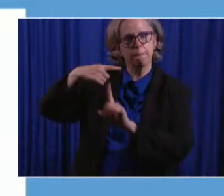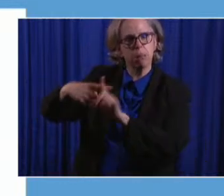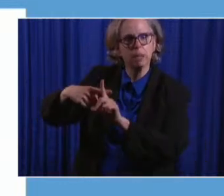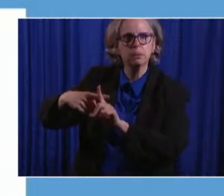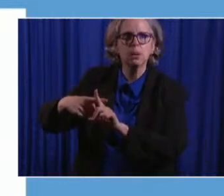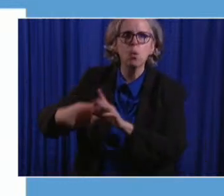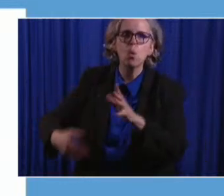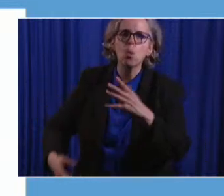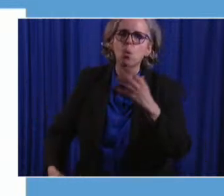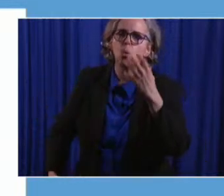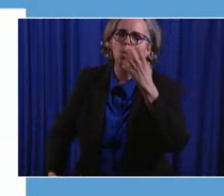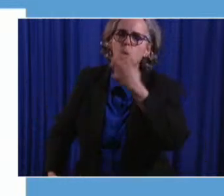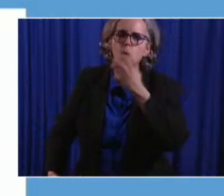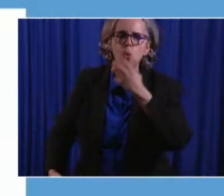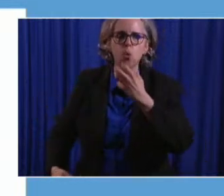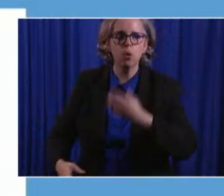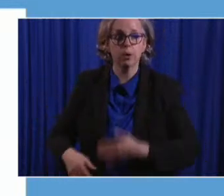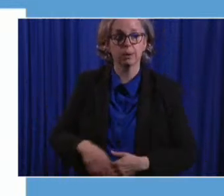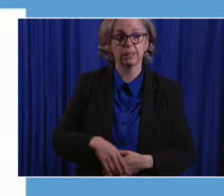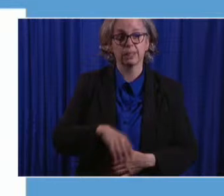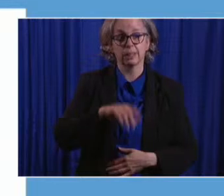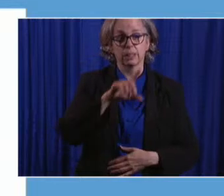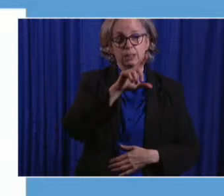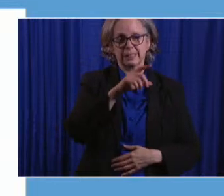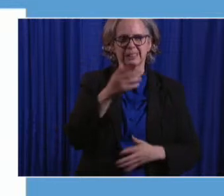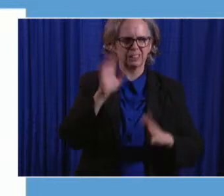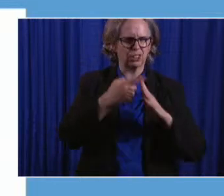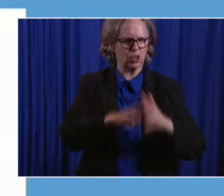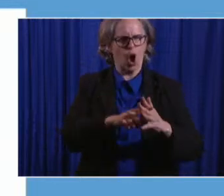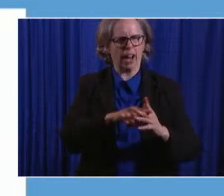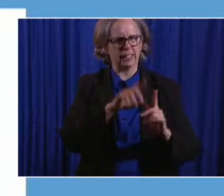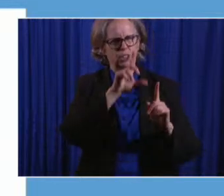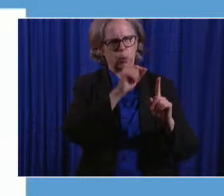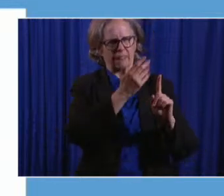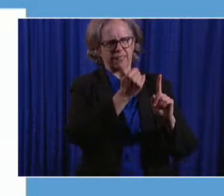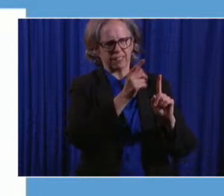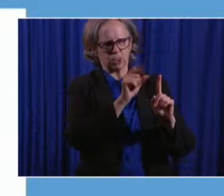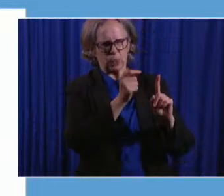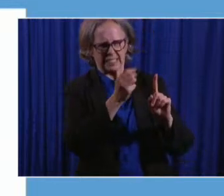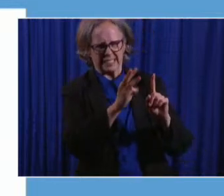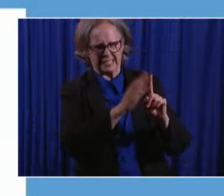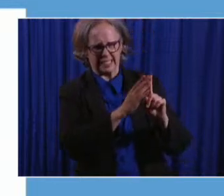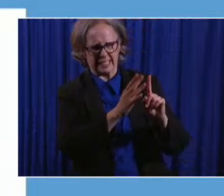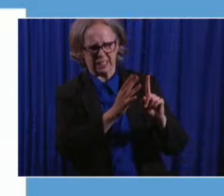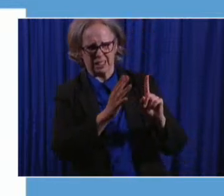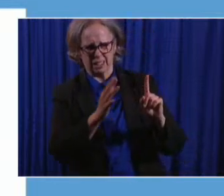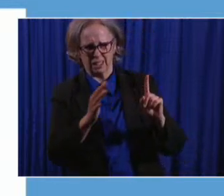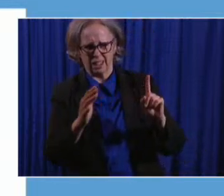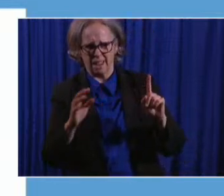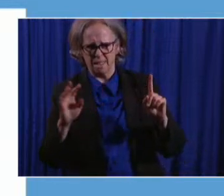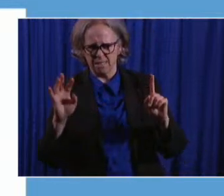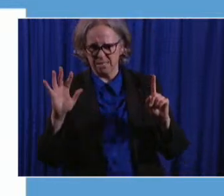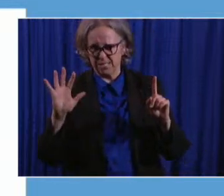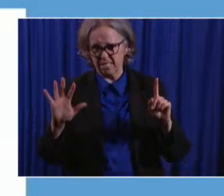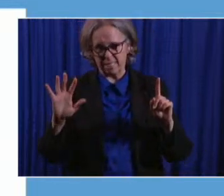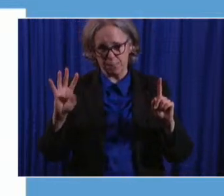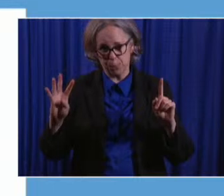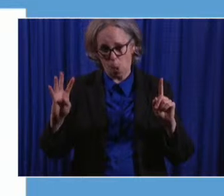in 2015 and 16, there were only 54,000 students who took advantage of College Credit Plus. Now